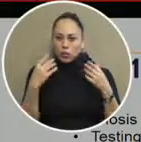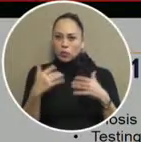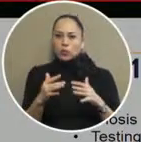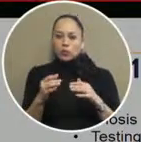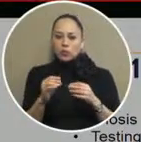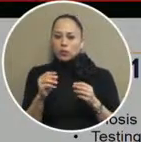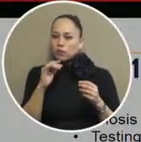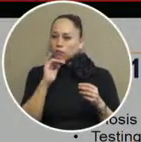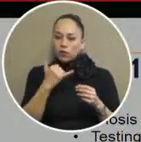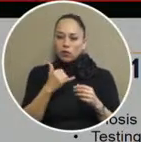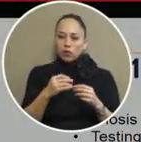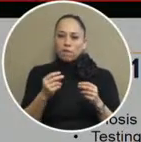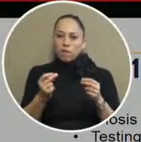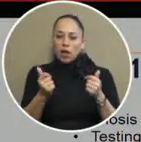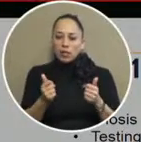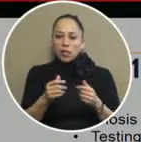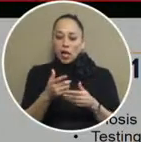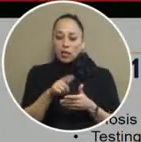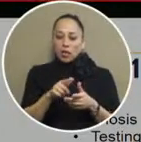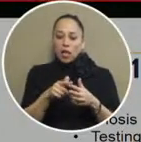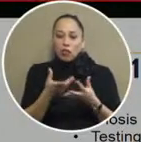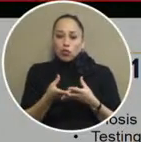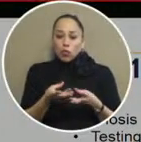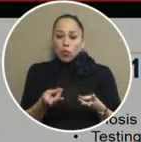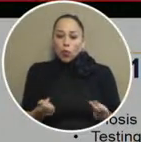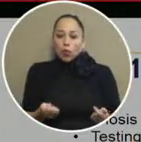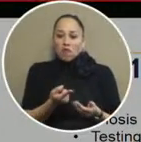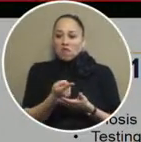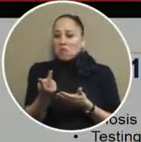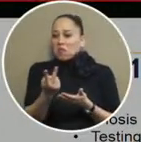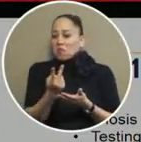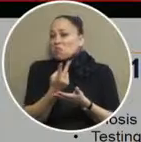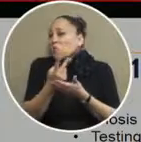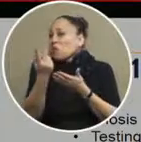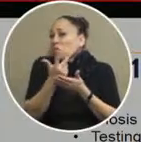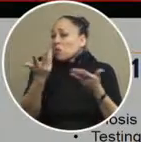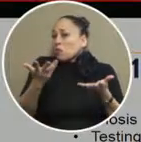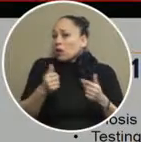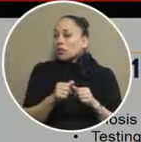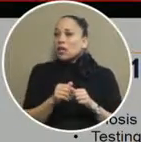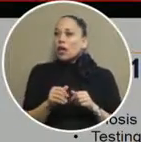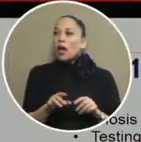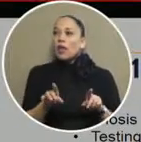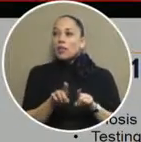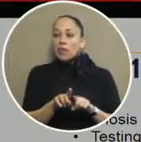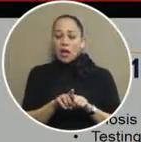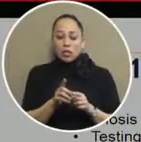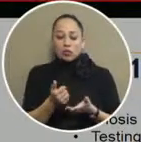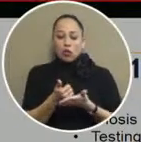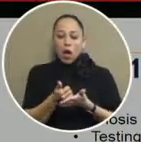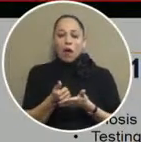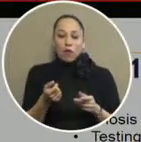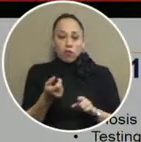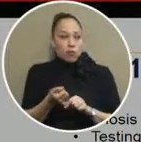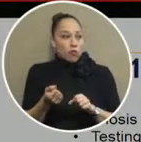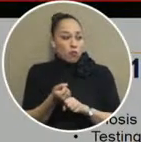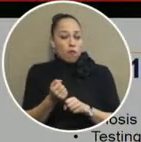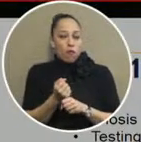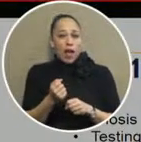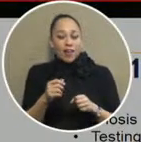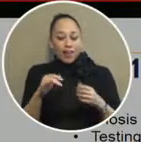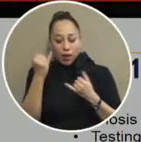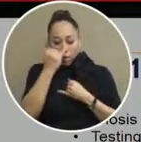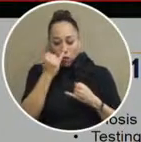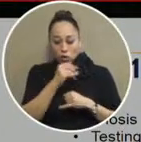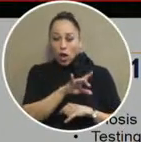and then it goes down and disappears within a couple weeks. It helps us fight the acute infection. But then at the